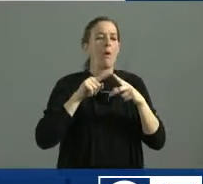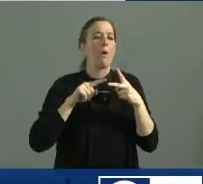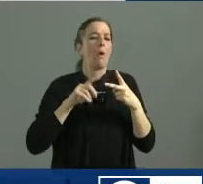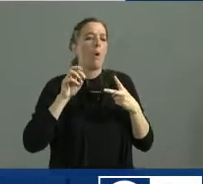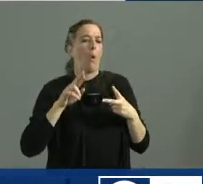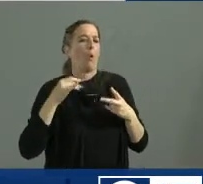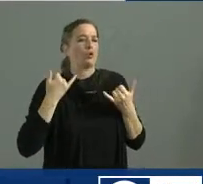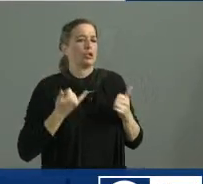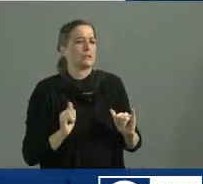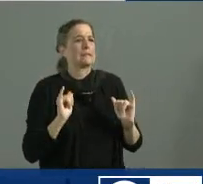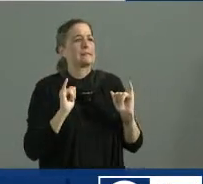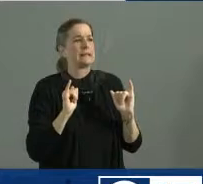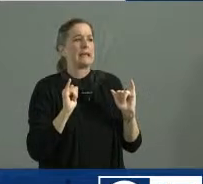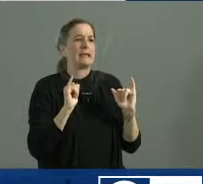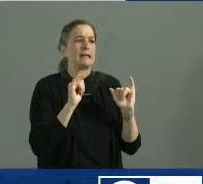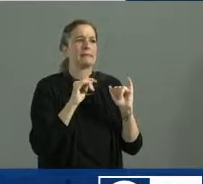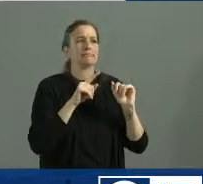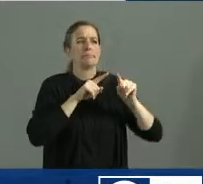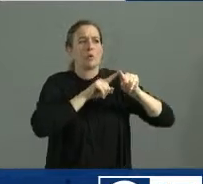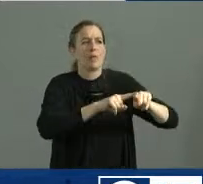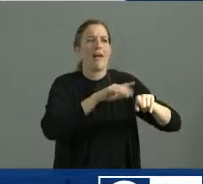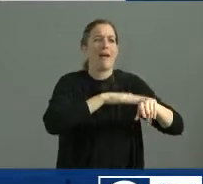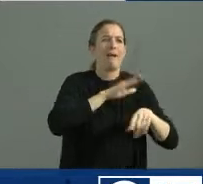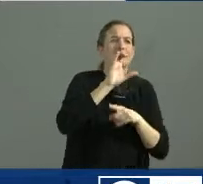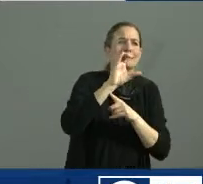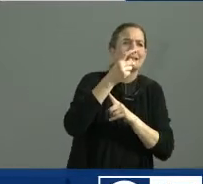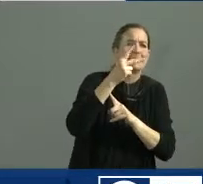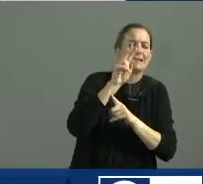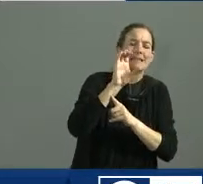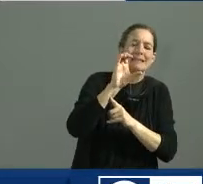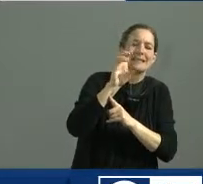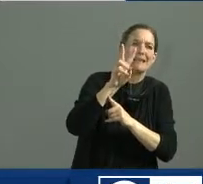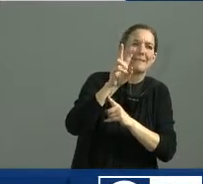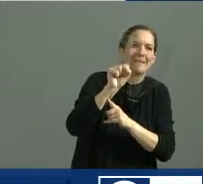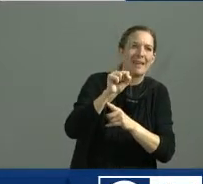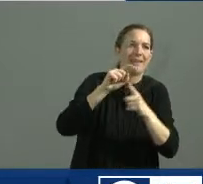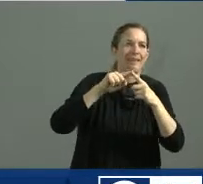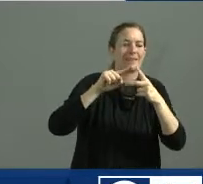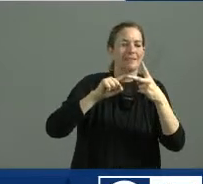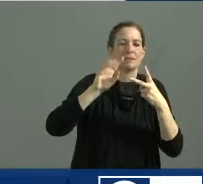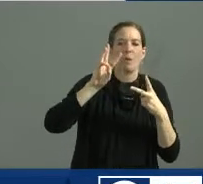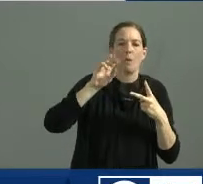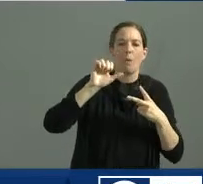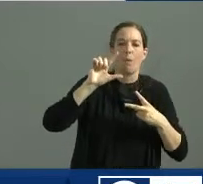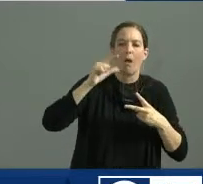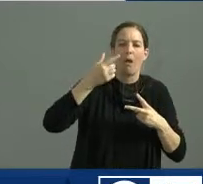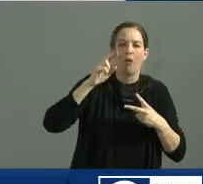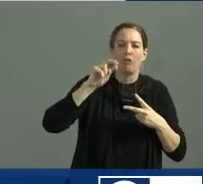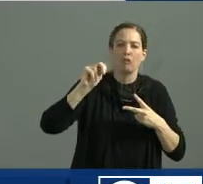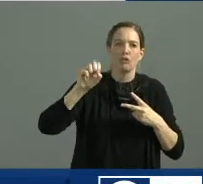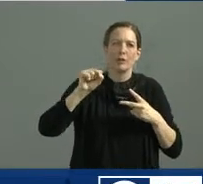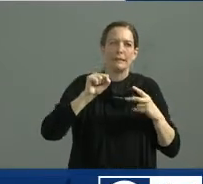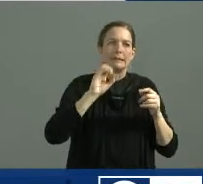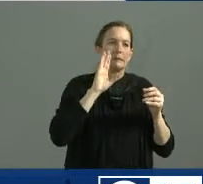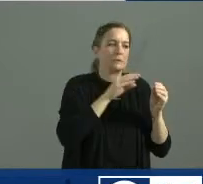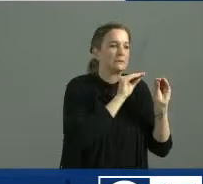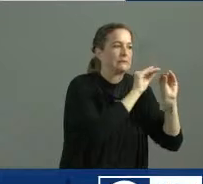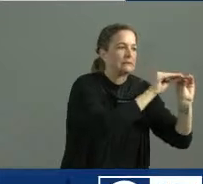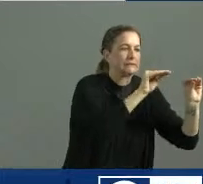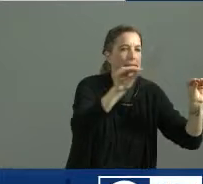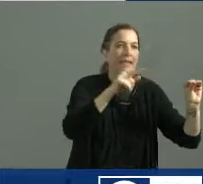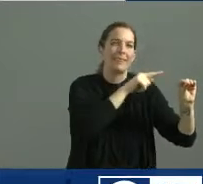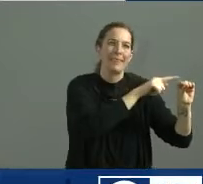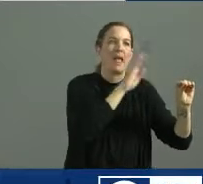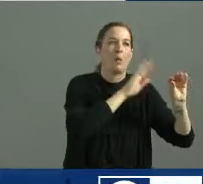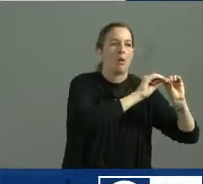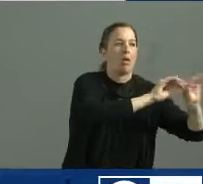Walgreens to facilitate most of that? So as we're working right now, we are looking for larger venues as we look